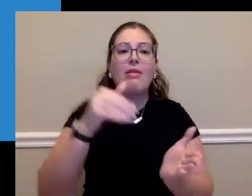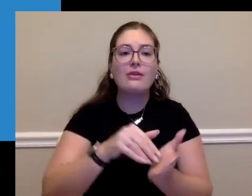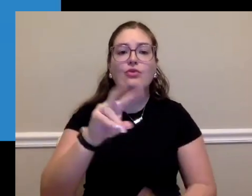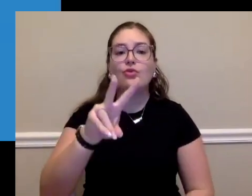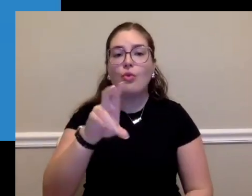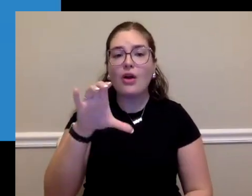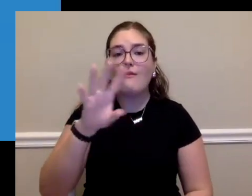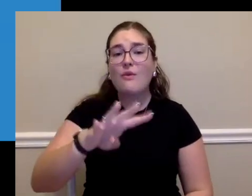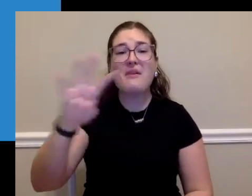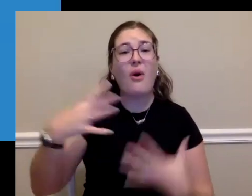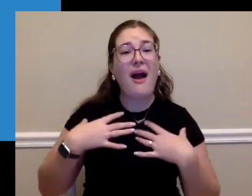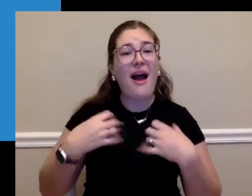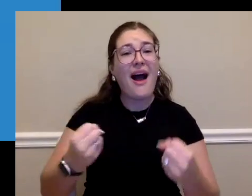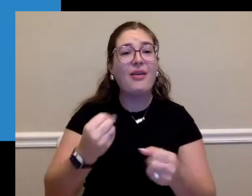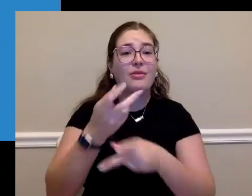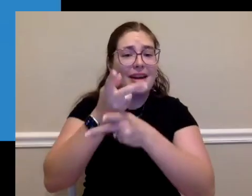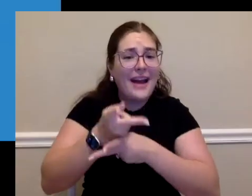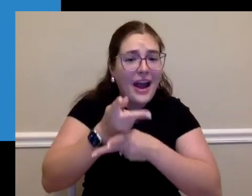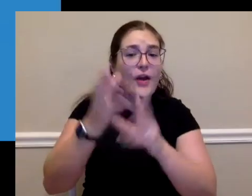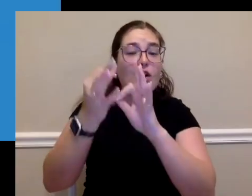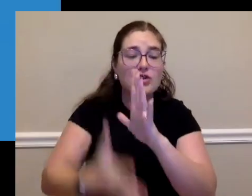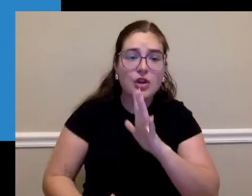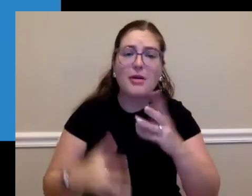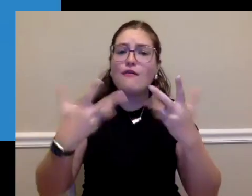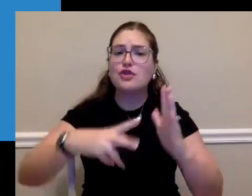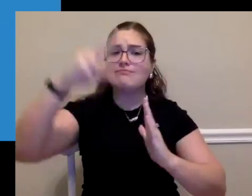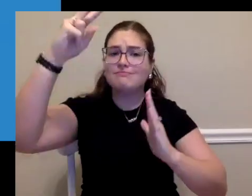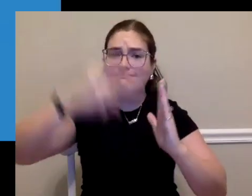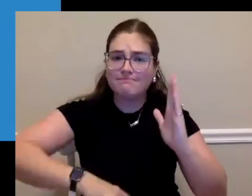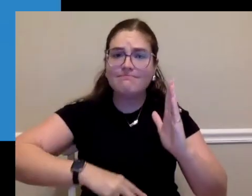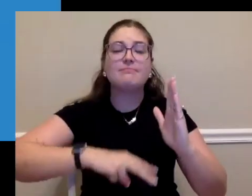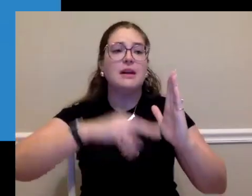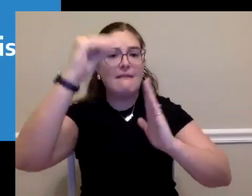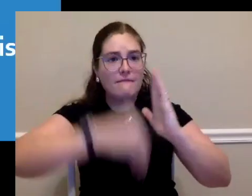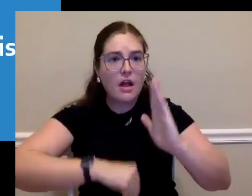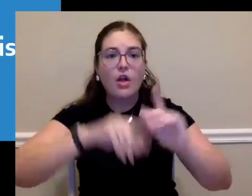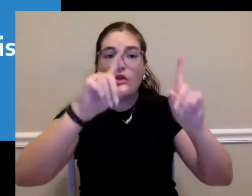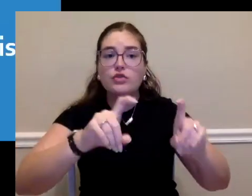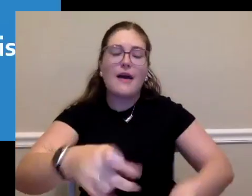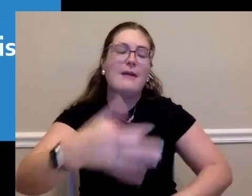1,244 healthcare interpreters across the US who completed this survey and gave us this data.